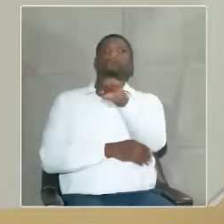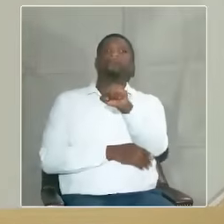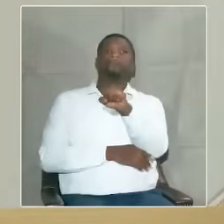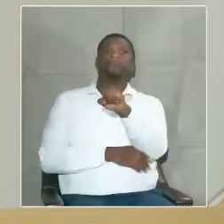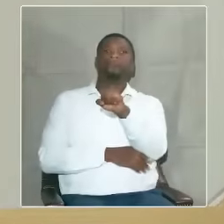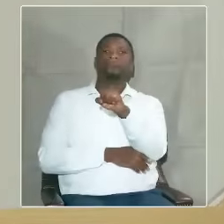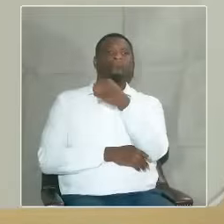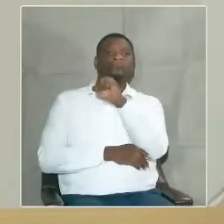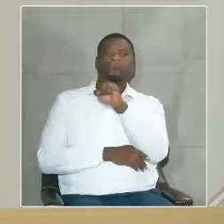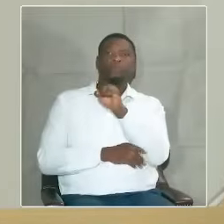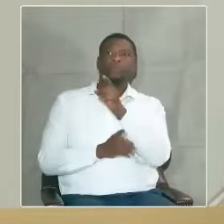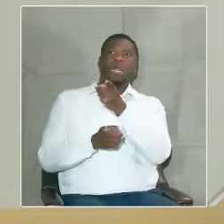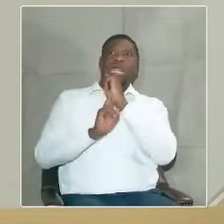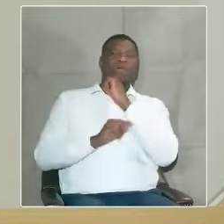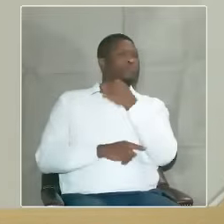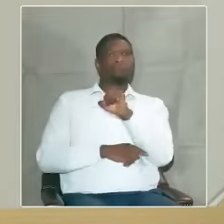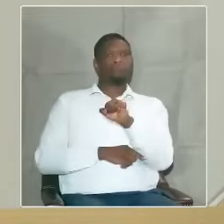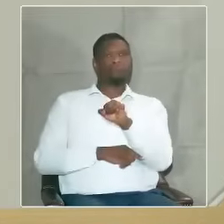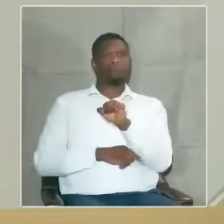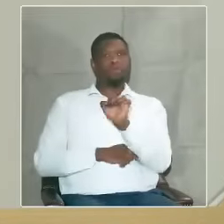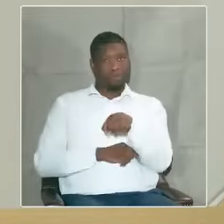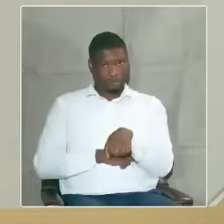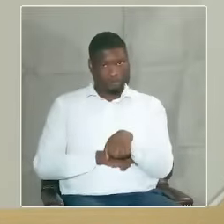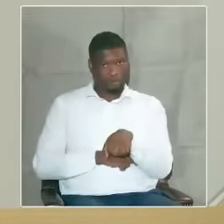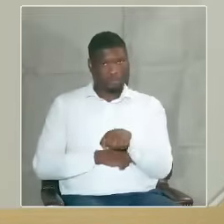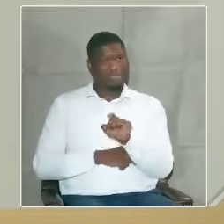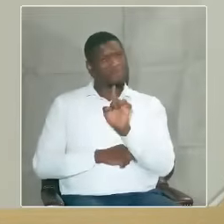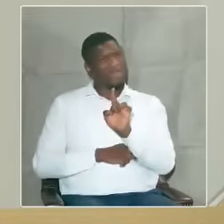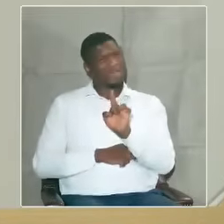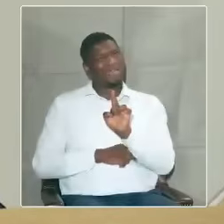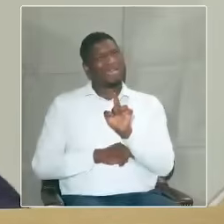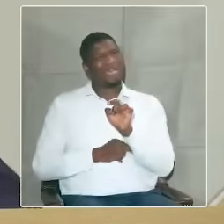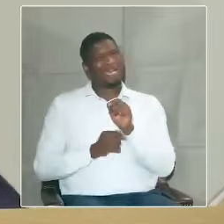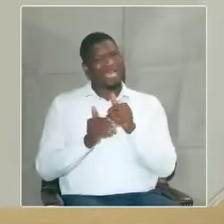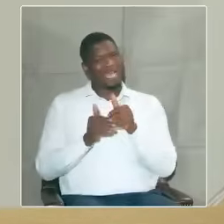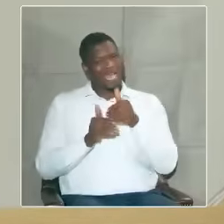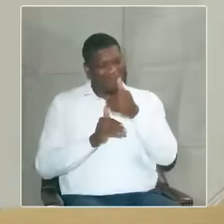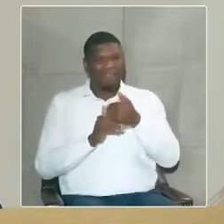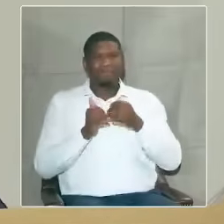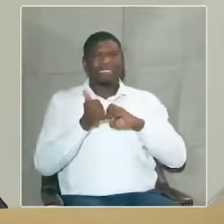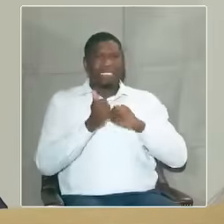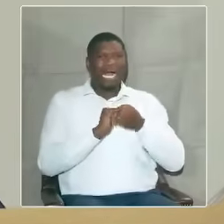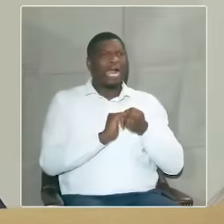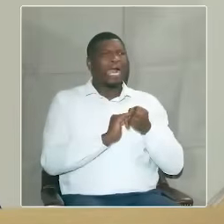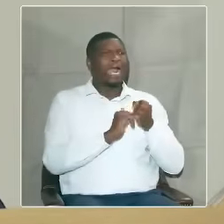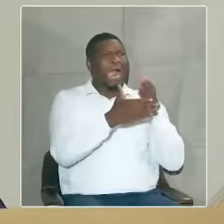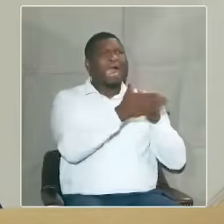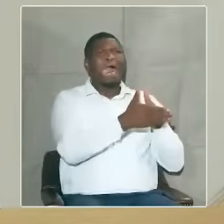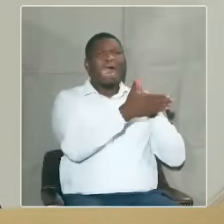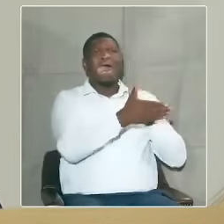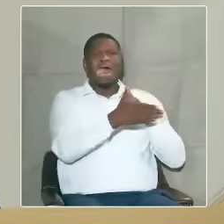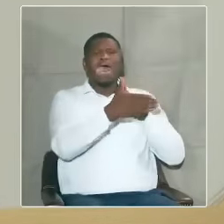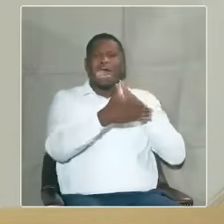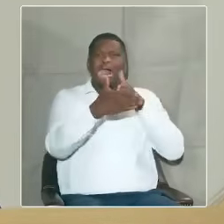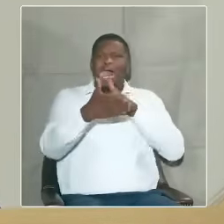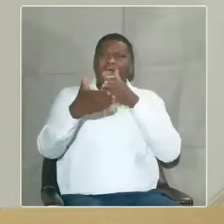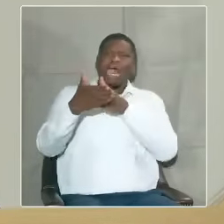refused not to comply with his instruction. But after having no any other way,